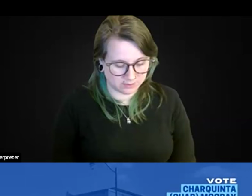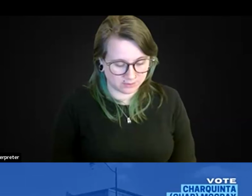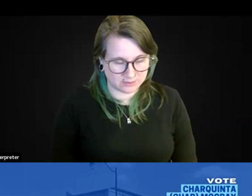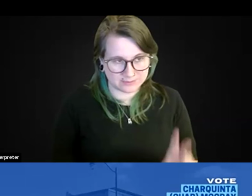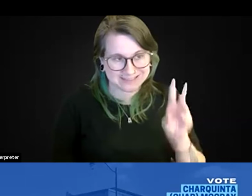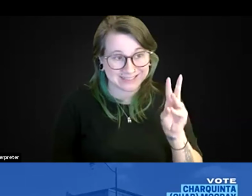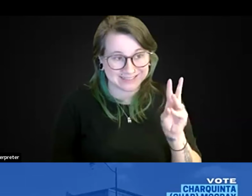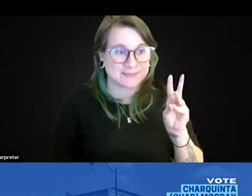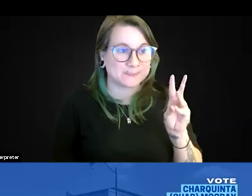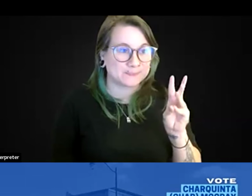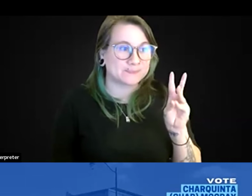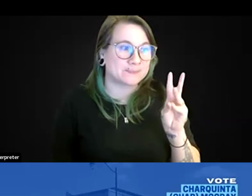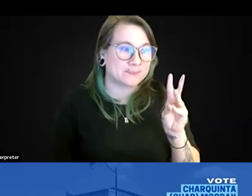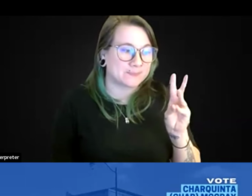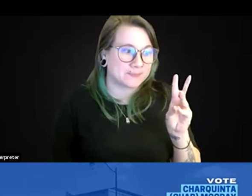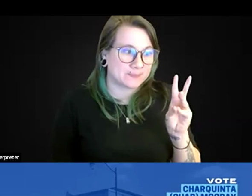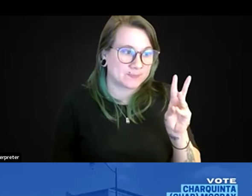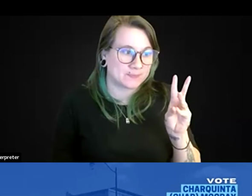Six.